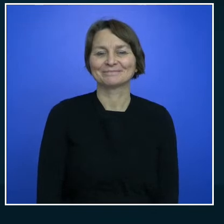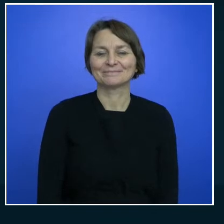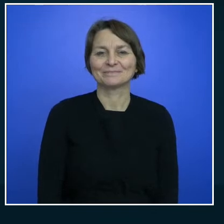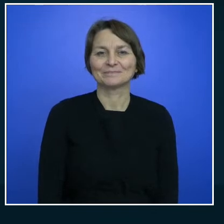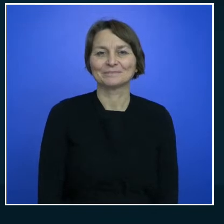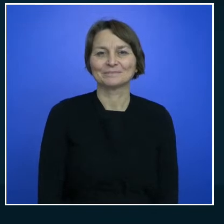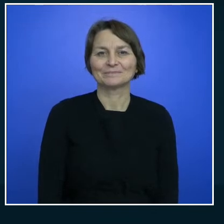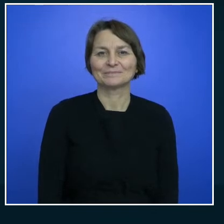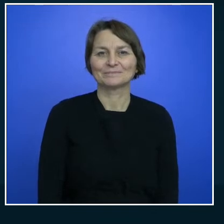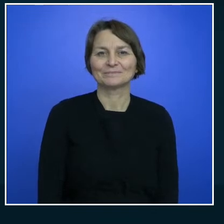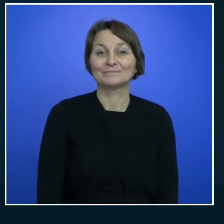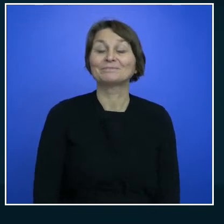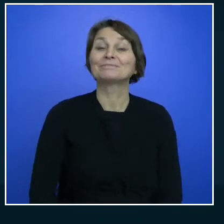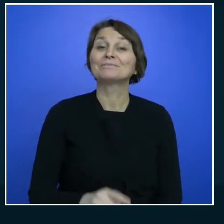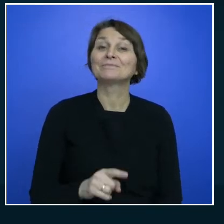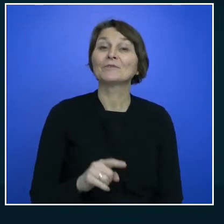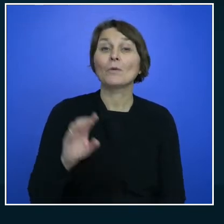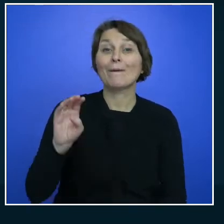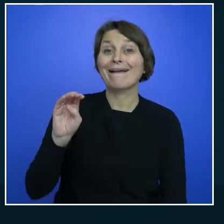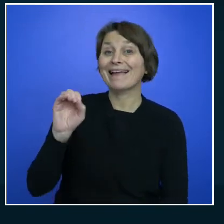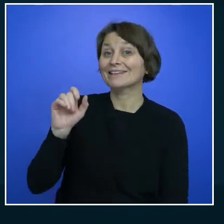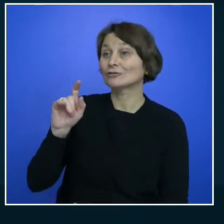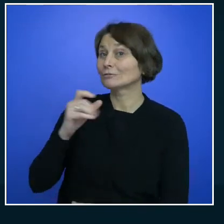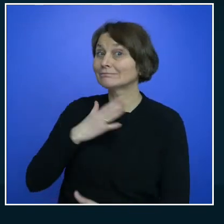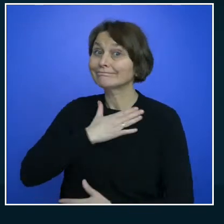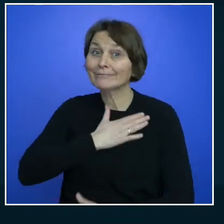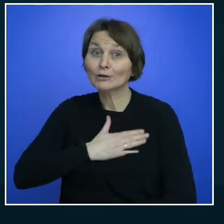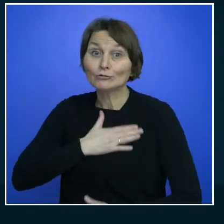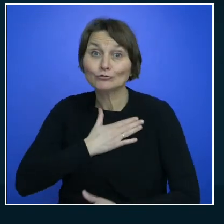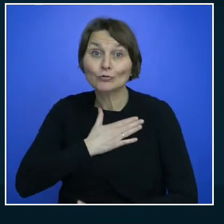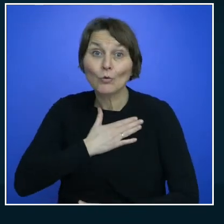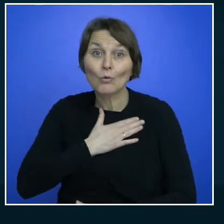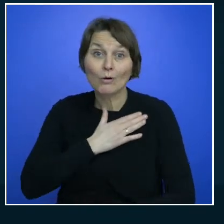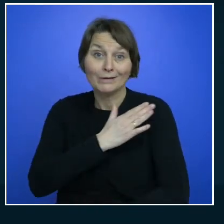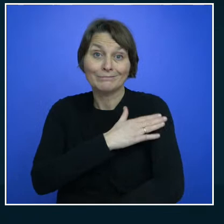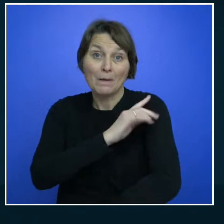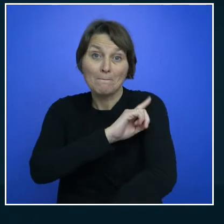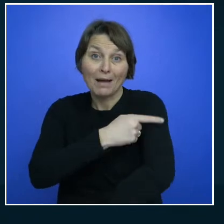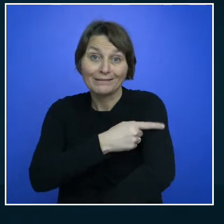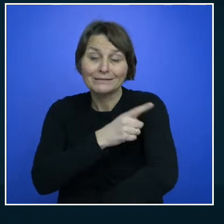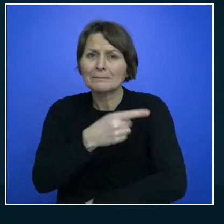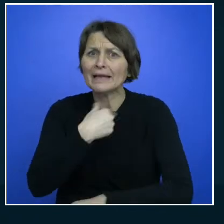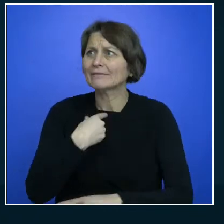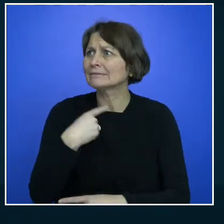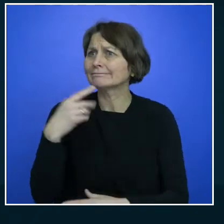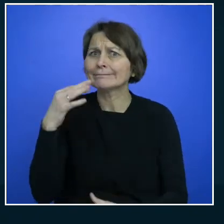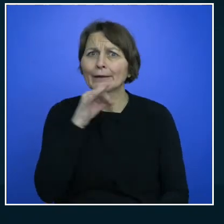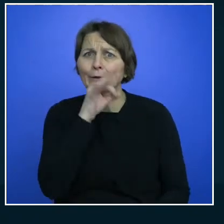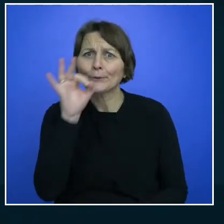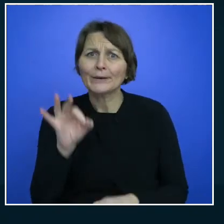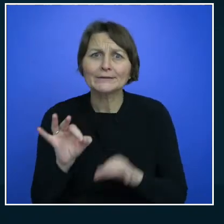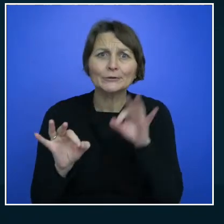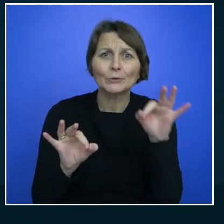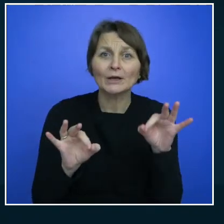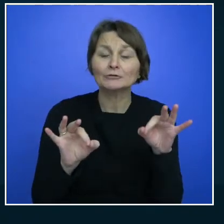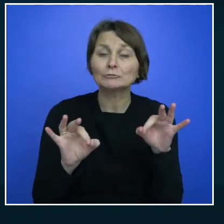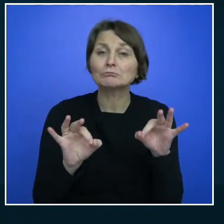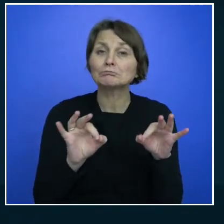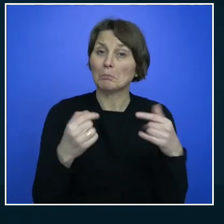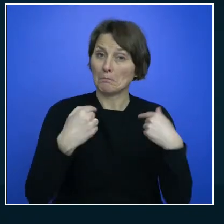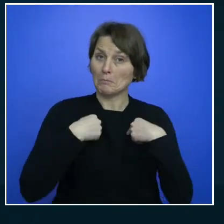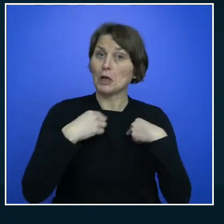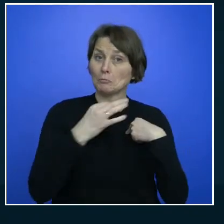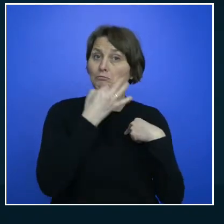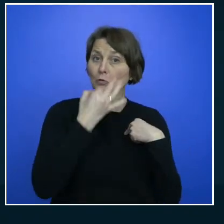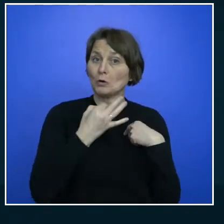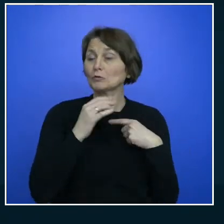So enjoy Bicep, and if you have any questions, feel free to reach out to Freek or me, and we'd be happy to help